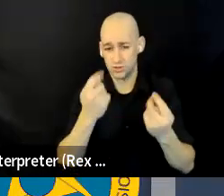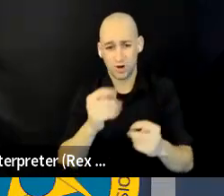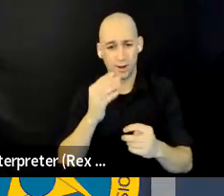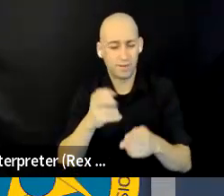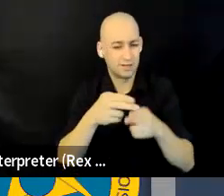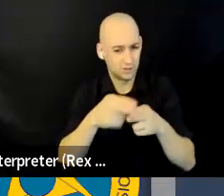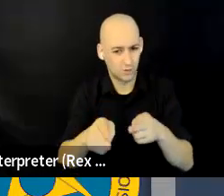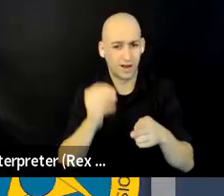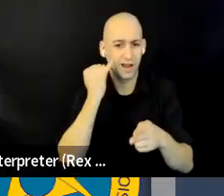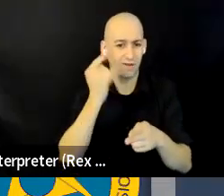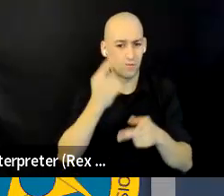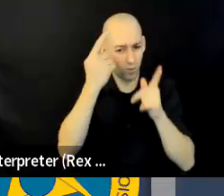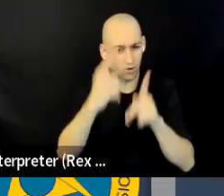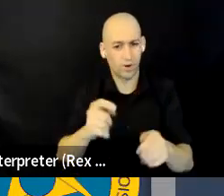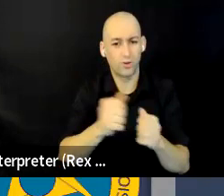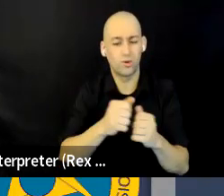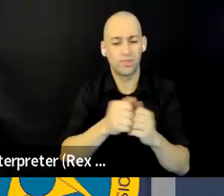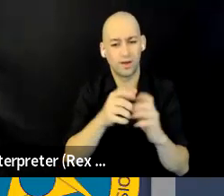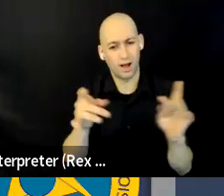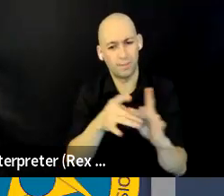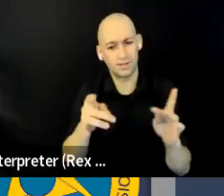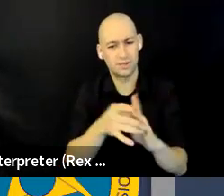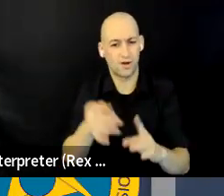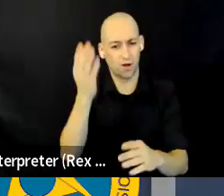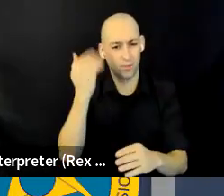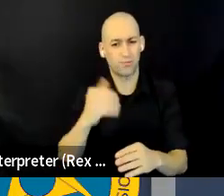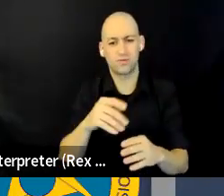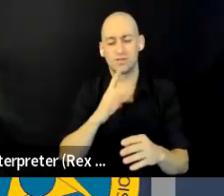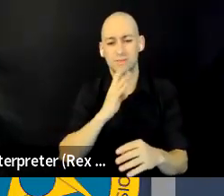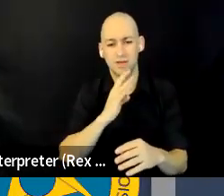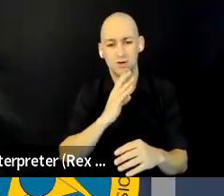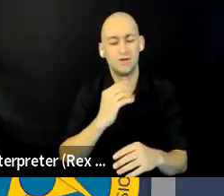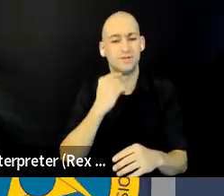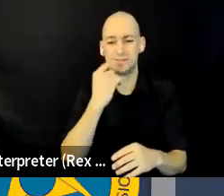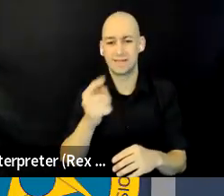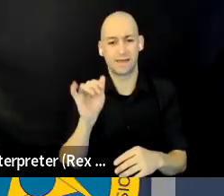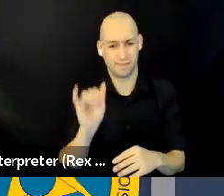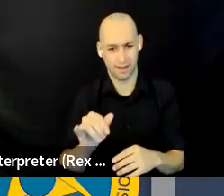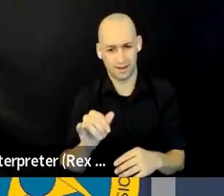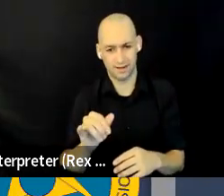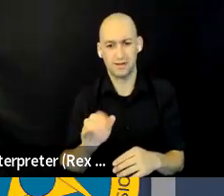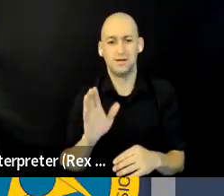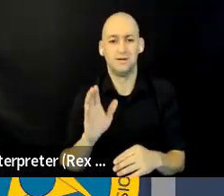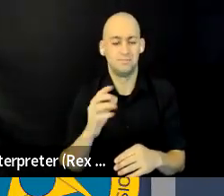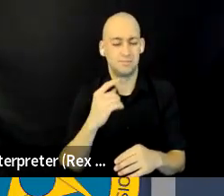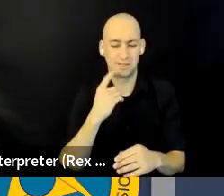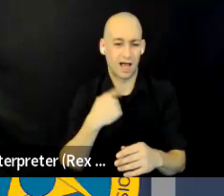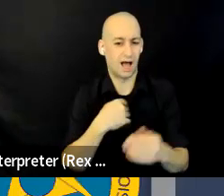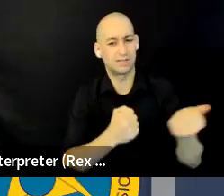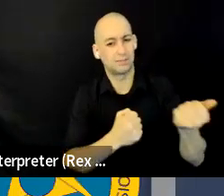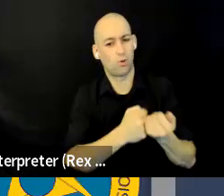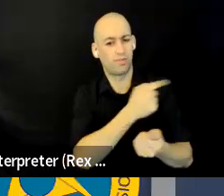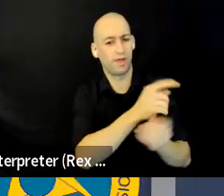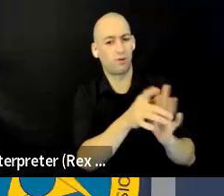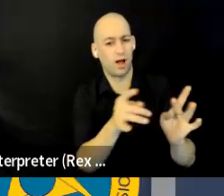of a previous speaker, simply make that statement. Please remember to speak at a steady pace to allow our translating service adequate time for accurate